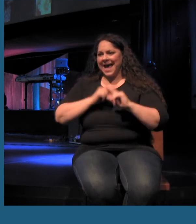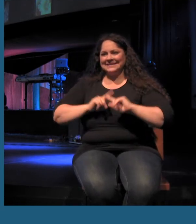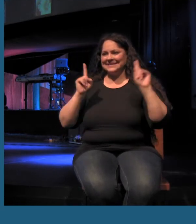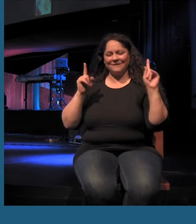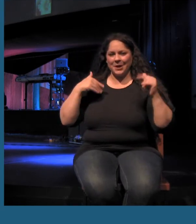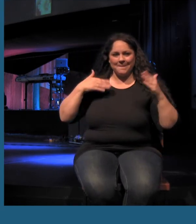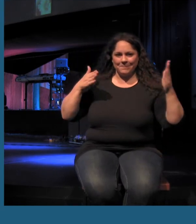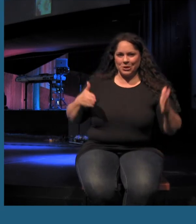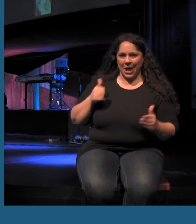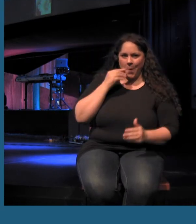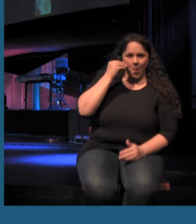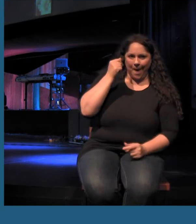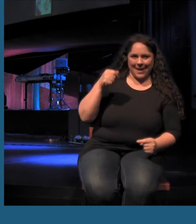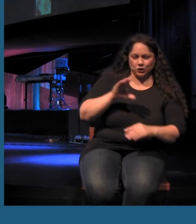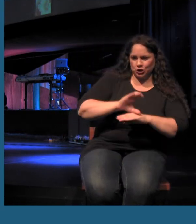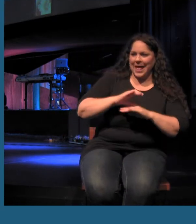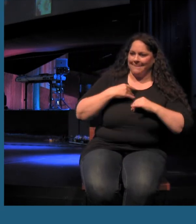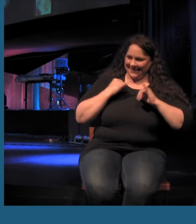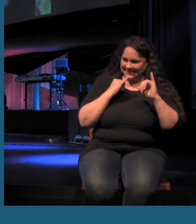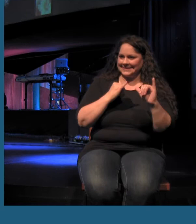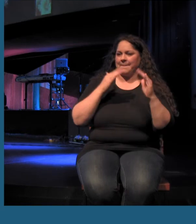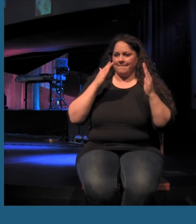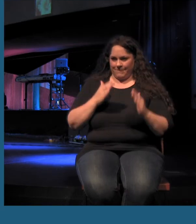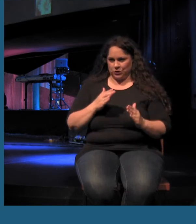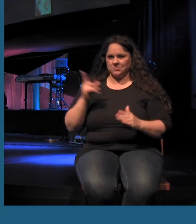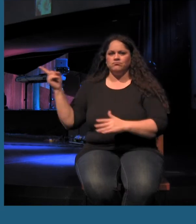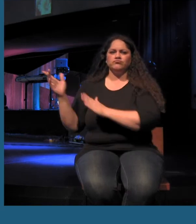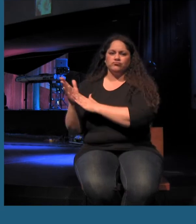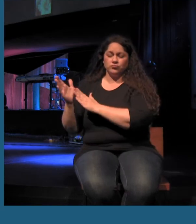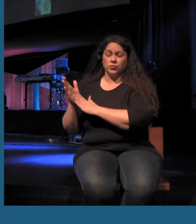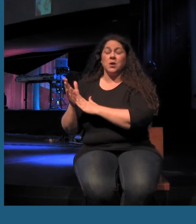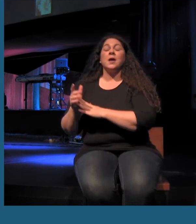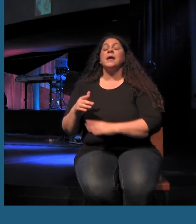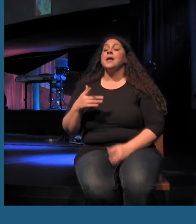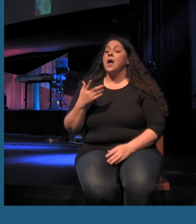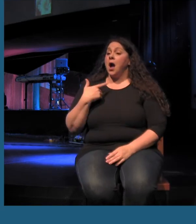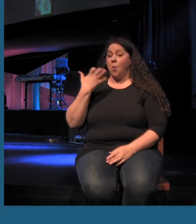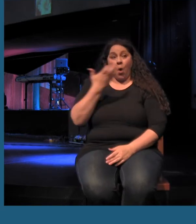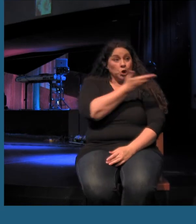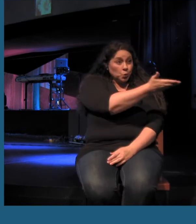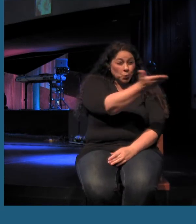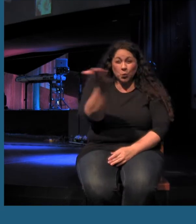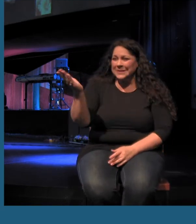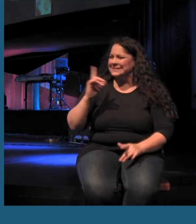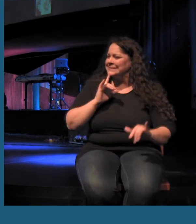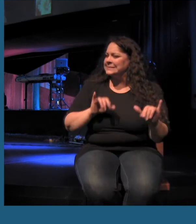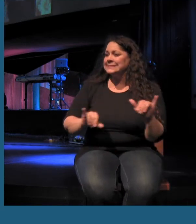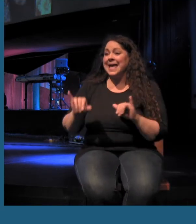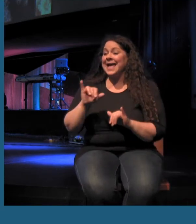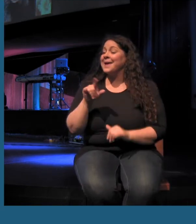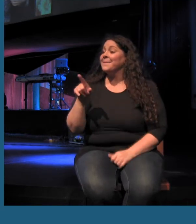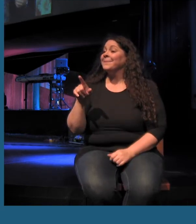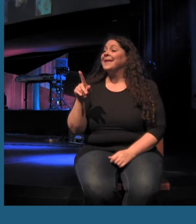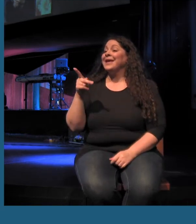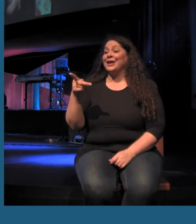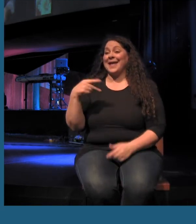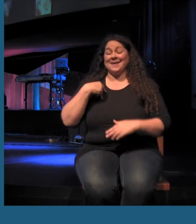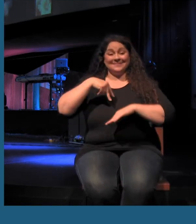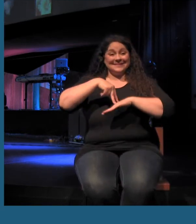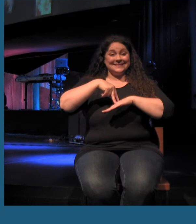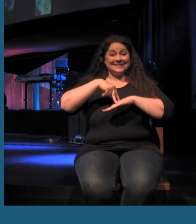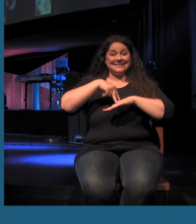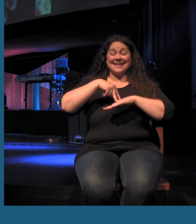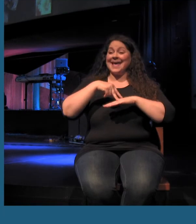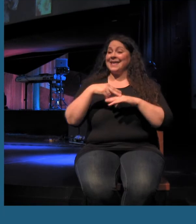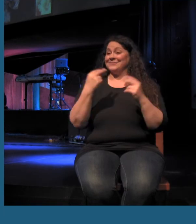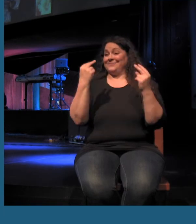And dads, let me just tell you, I would encourage you to have that same commitment. It's easy to look good. When you have a microphone, you're standing up in front of people,